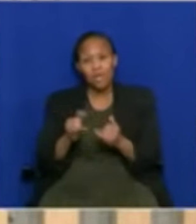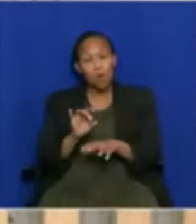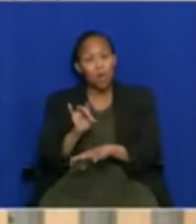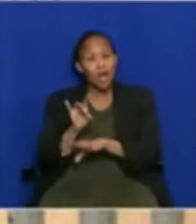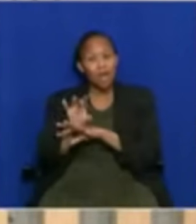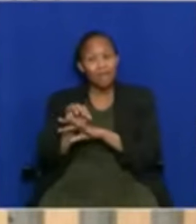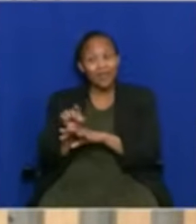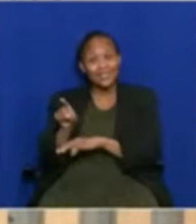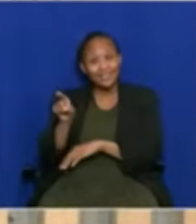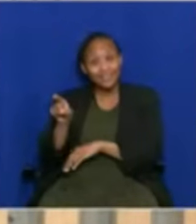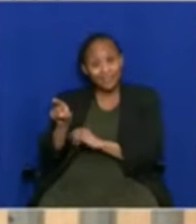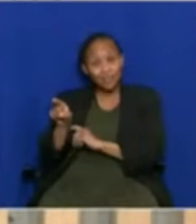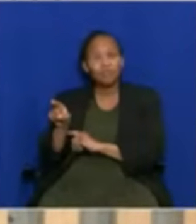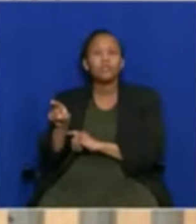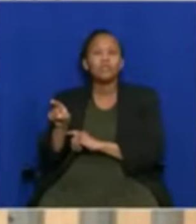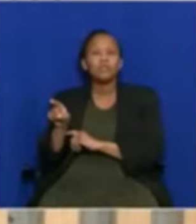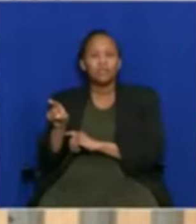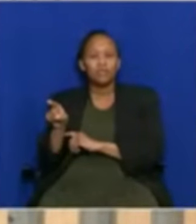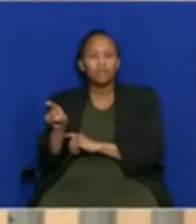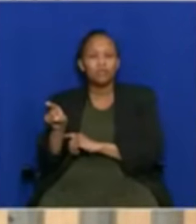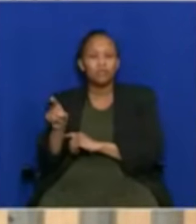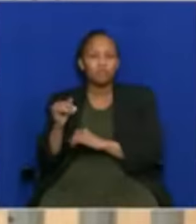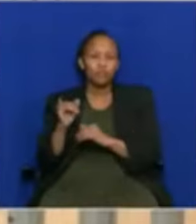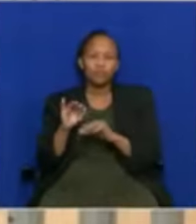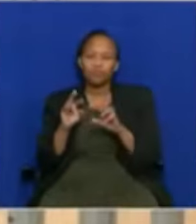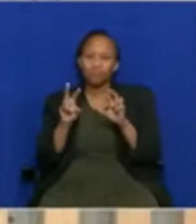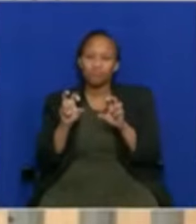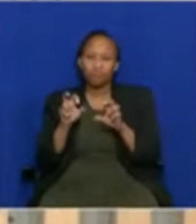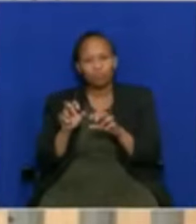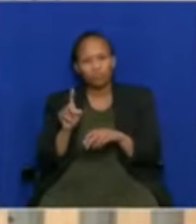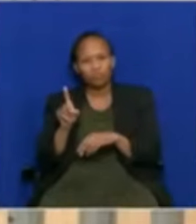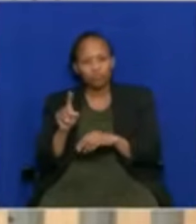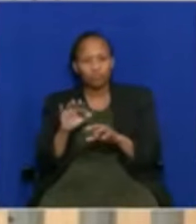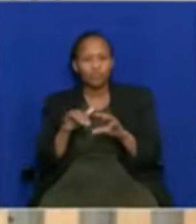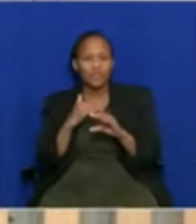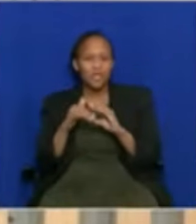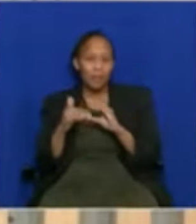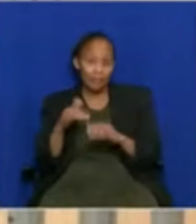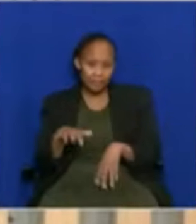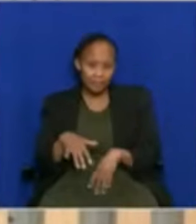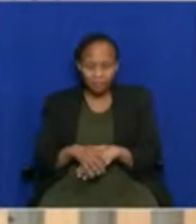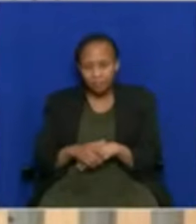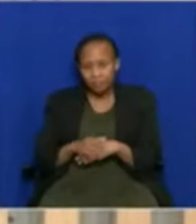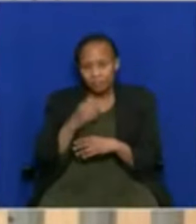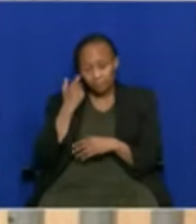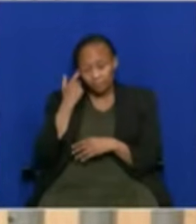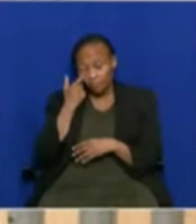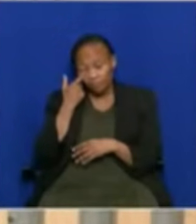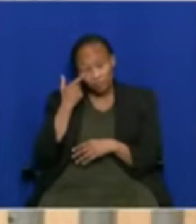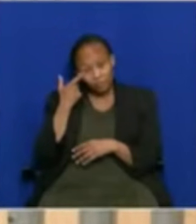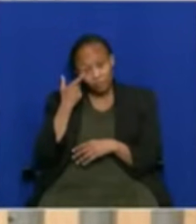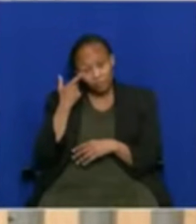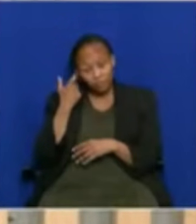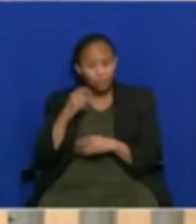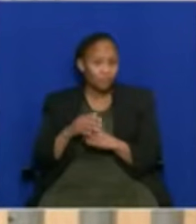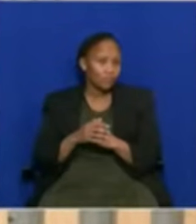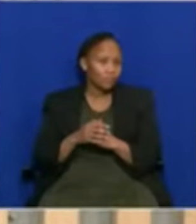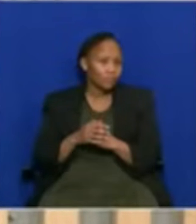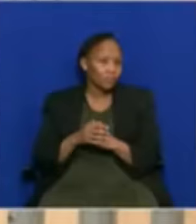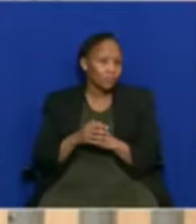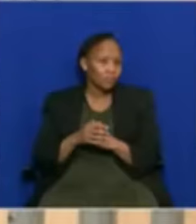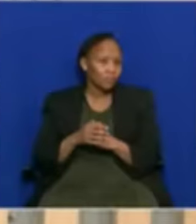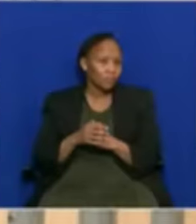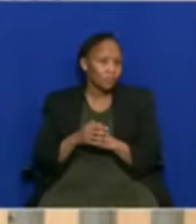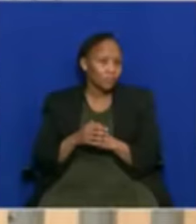in this trail of emails. Thank you. Thank you. While we're dealing with the chronology, I don't want to come back to it later